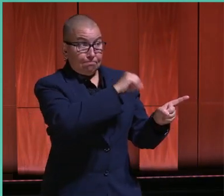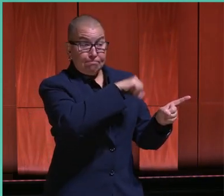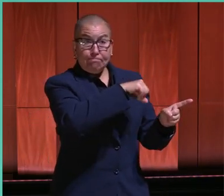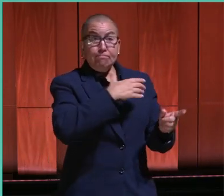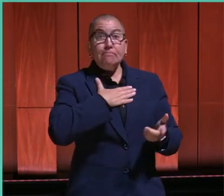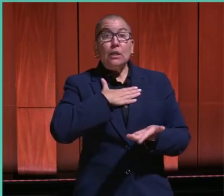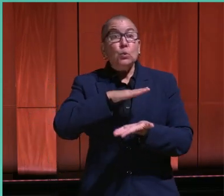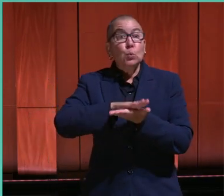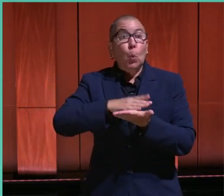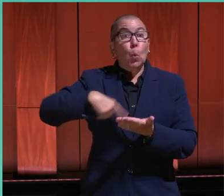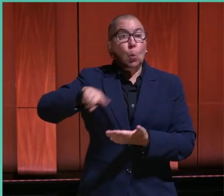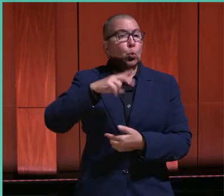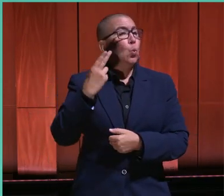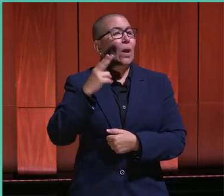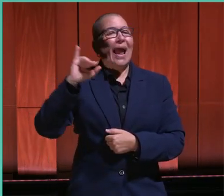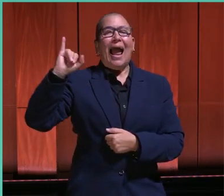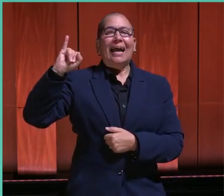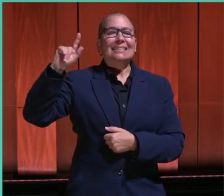as Apple,